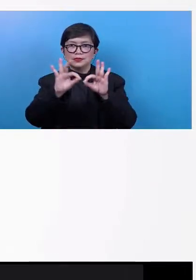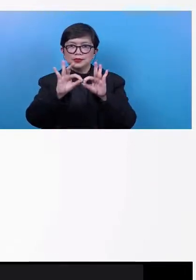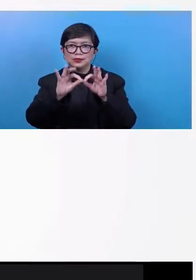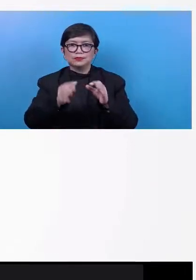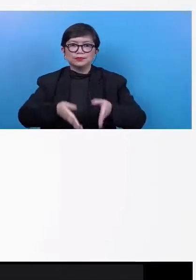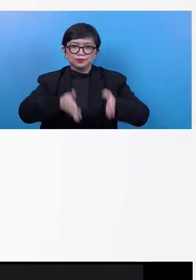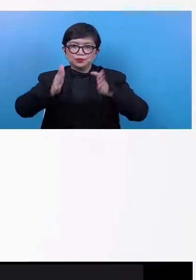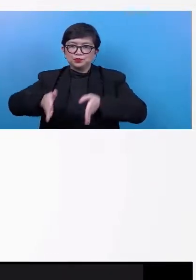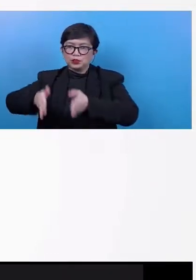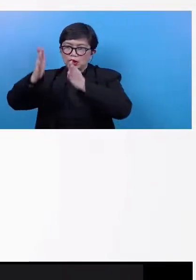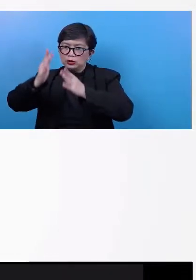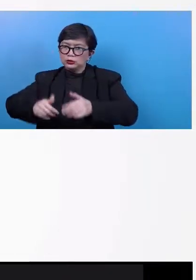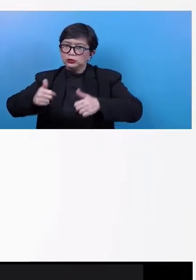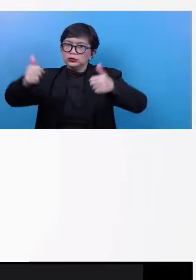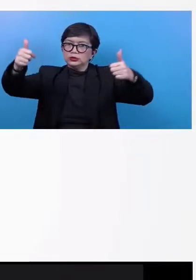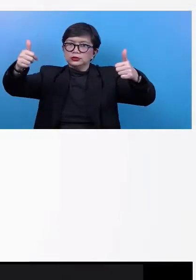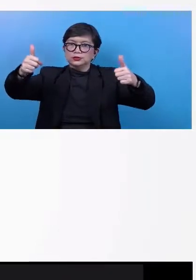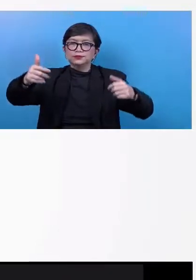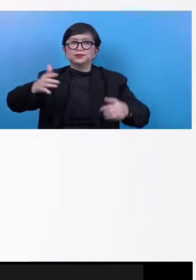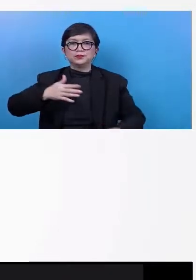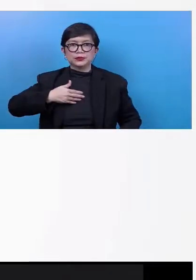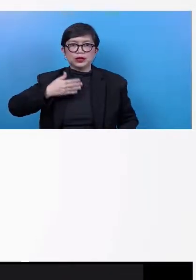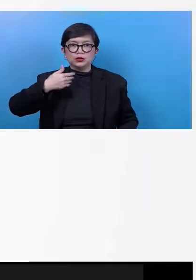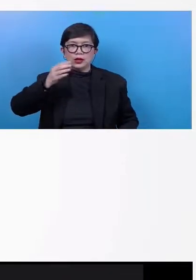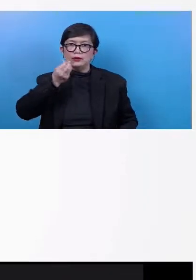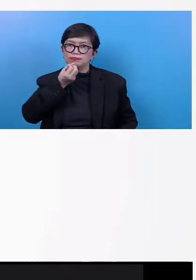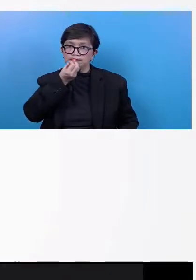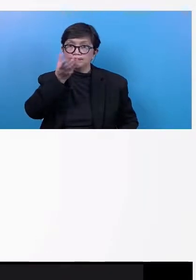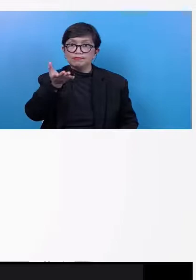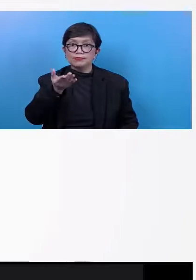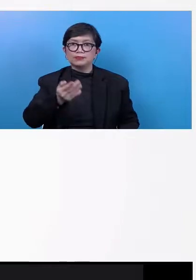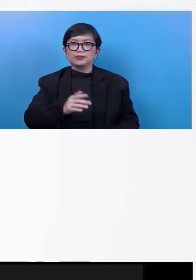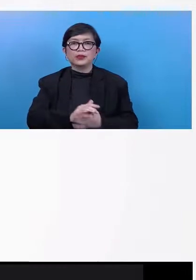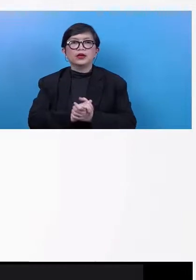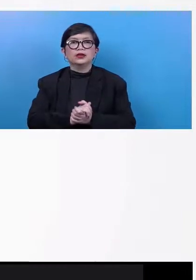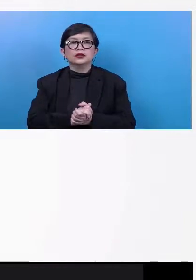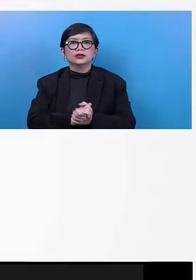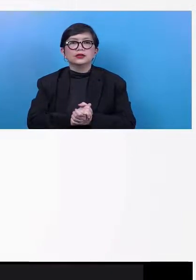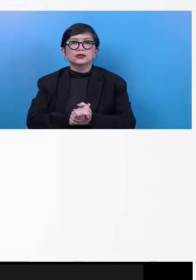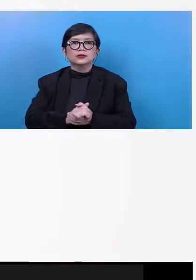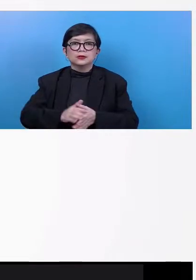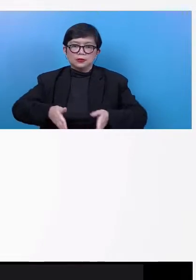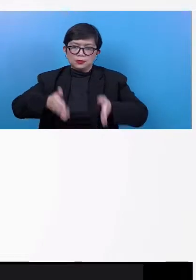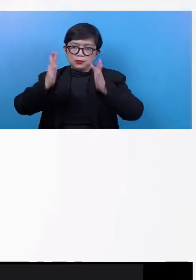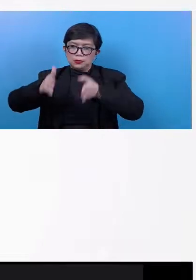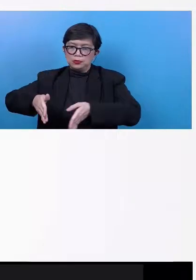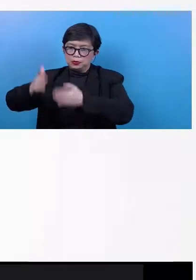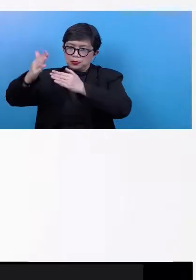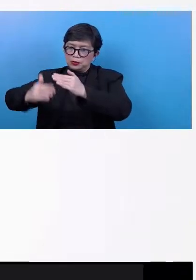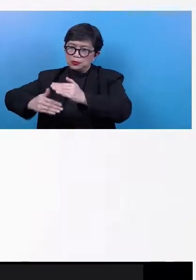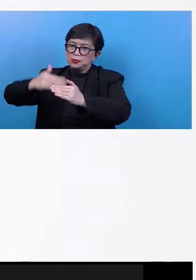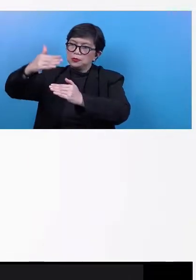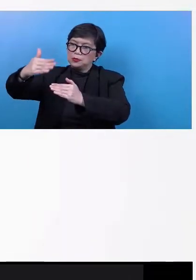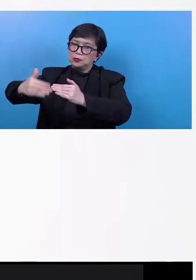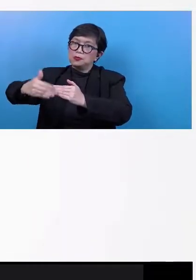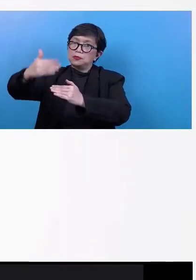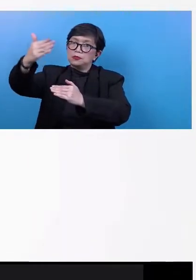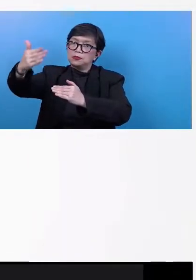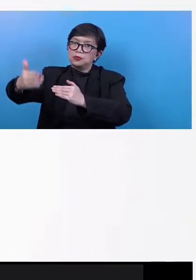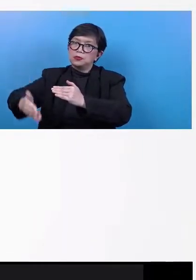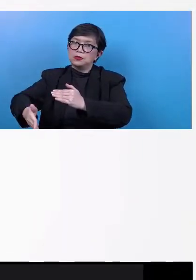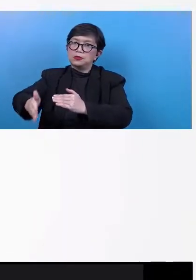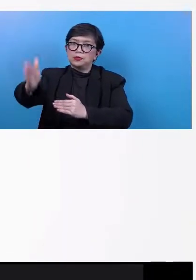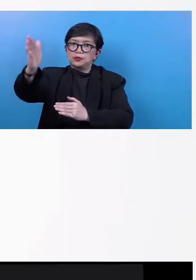said, building sustainably. I may have missed the suggestion that the World Engineering Federation of Organization had,